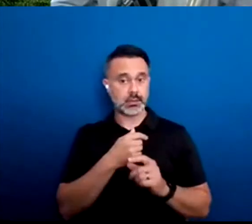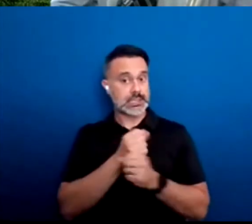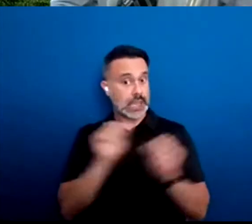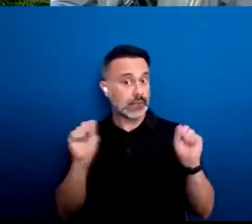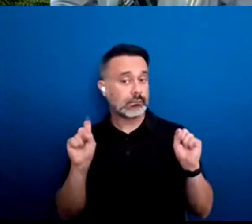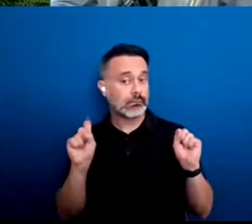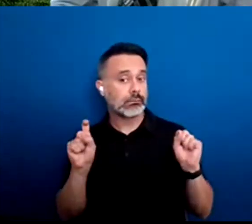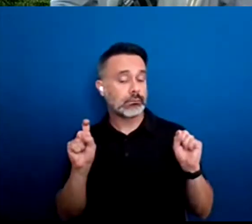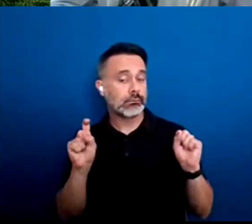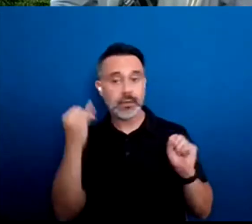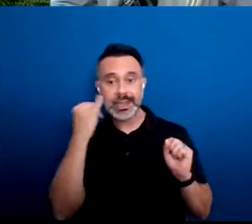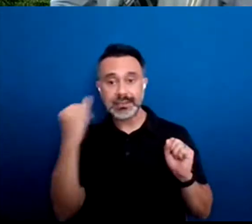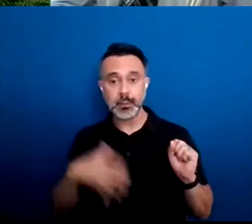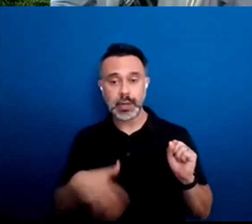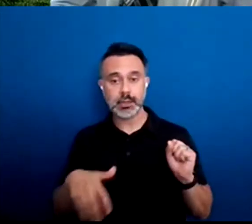who are pregnant?